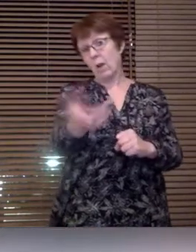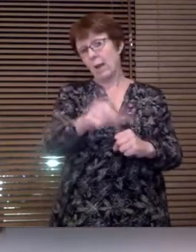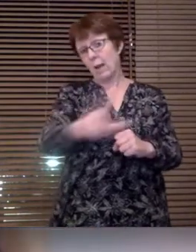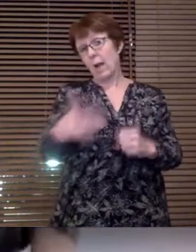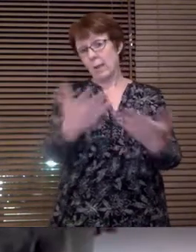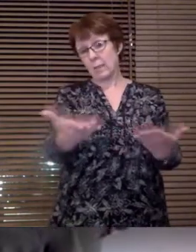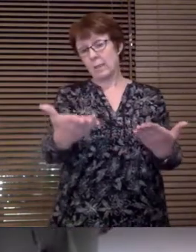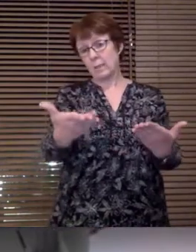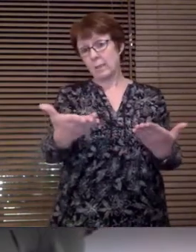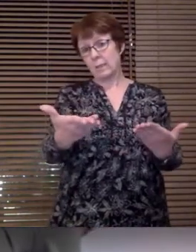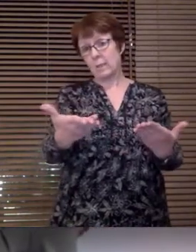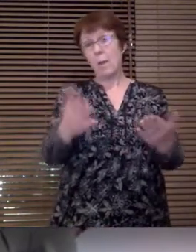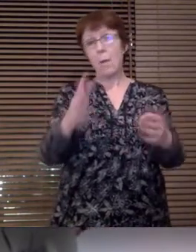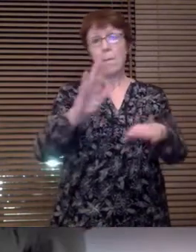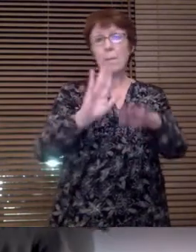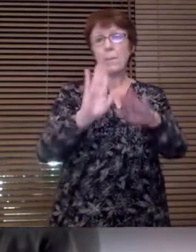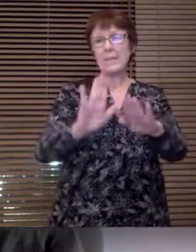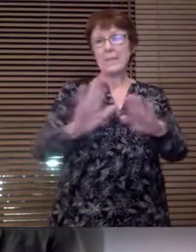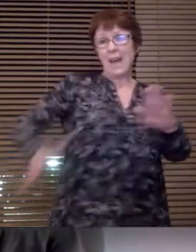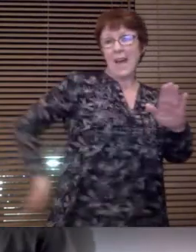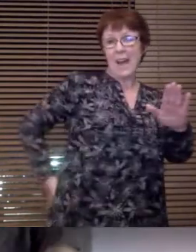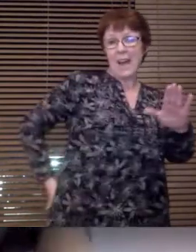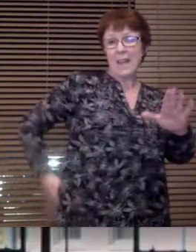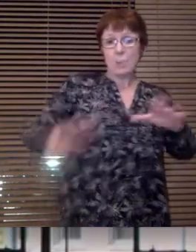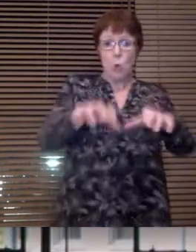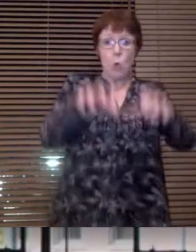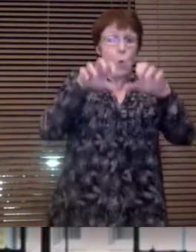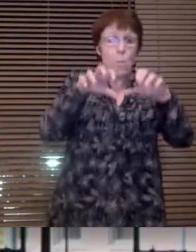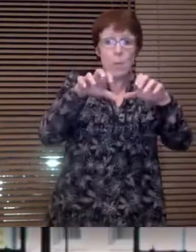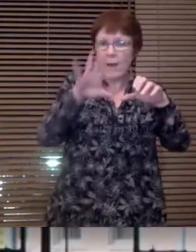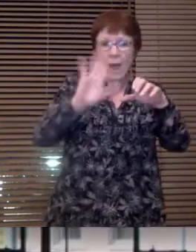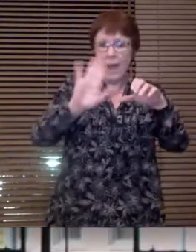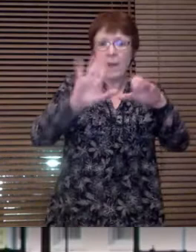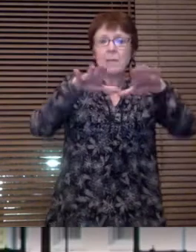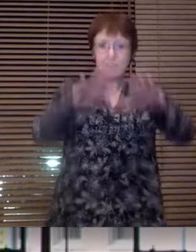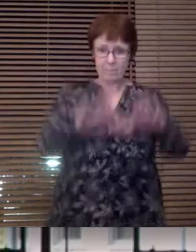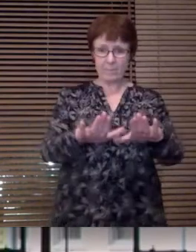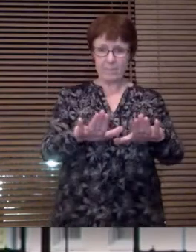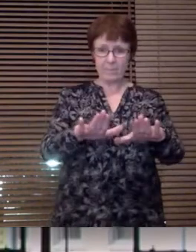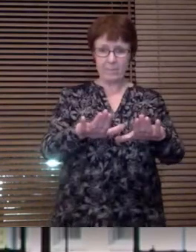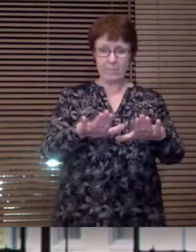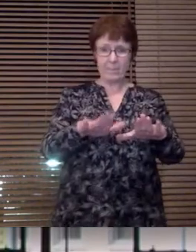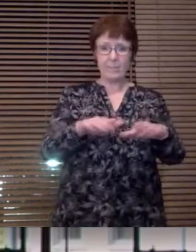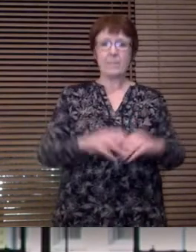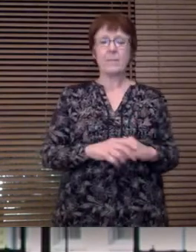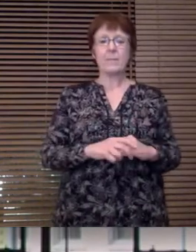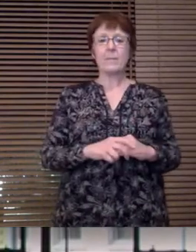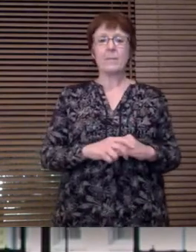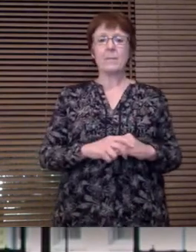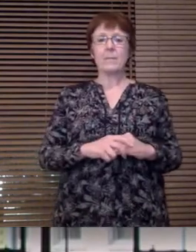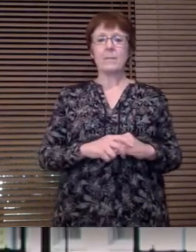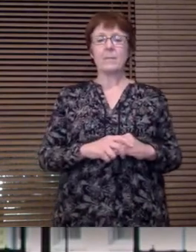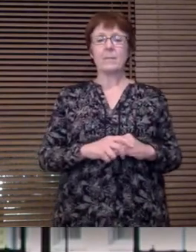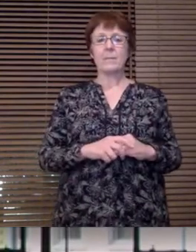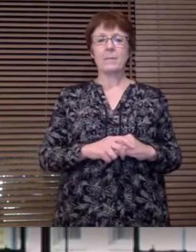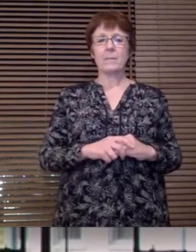to be activating the glutes. Don't just want your bum to be in the air. Squeezing tight, you're activating the core. Rotate.